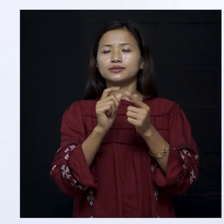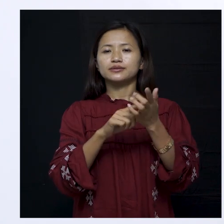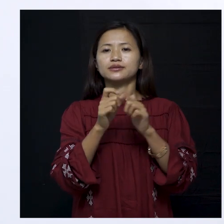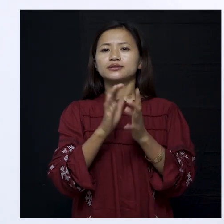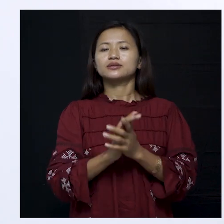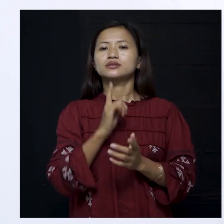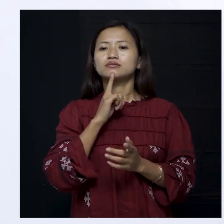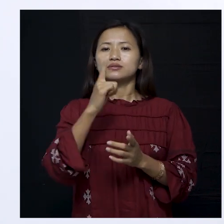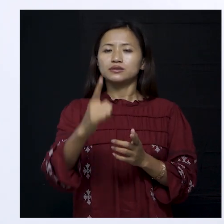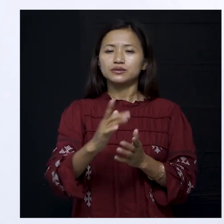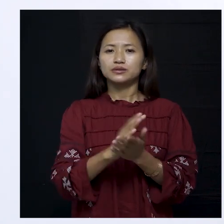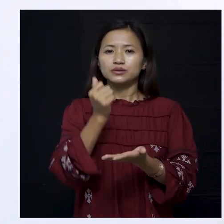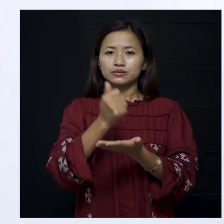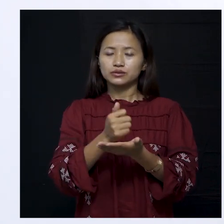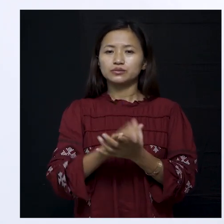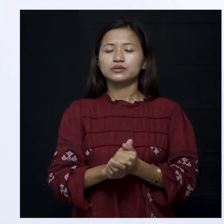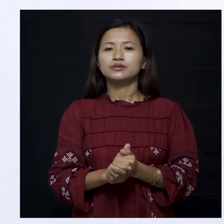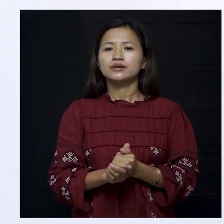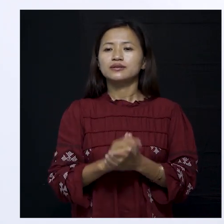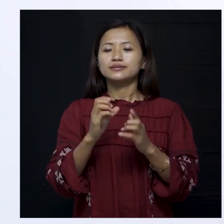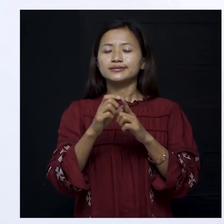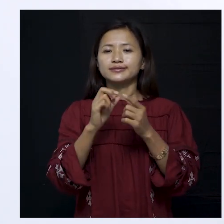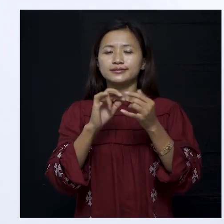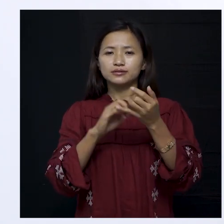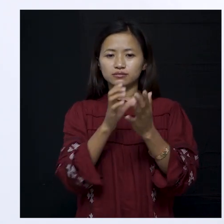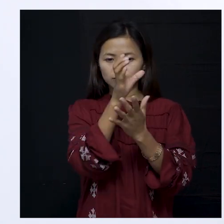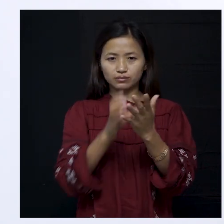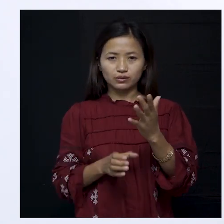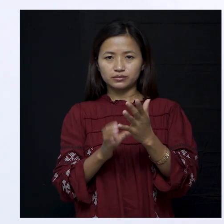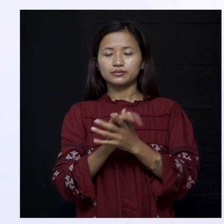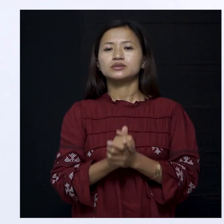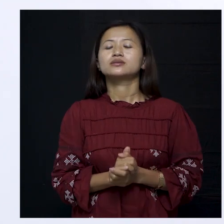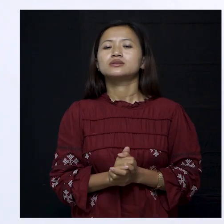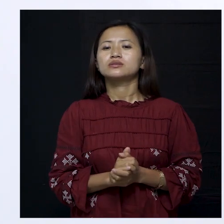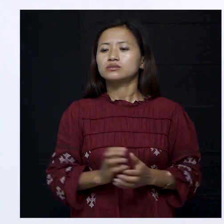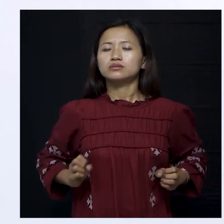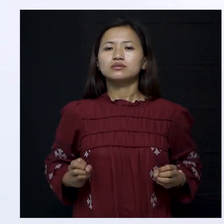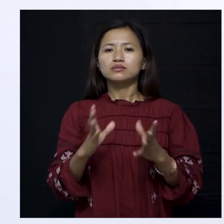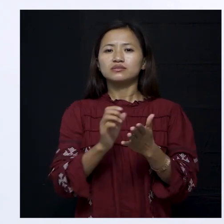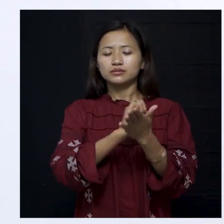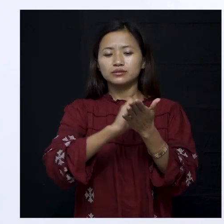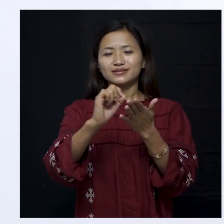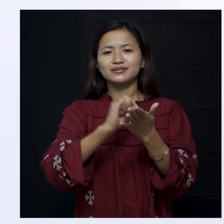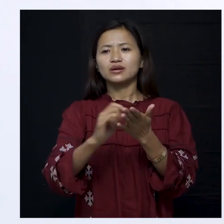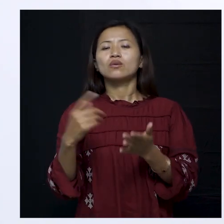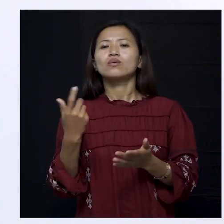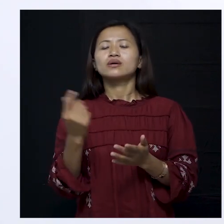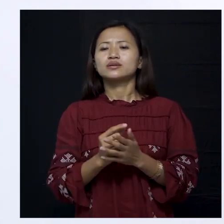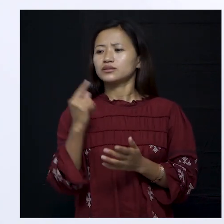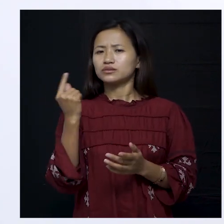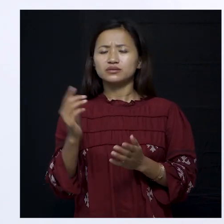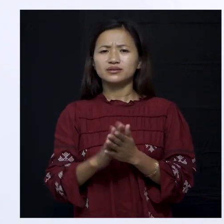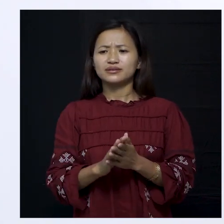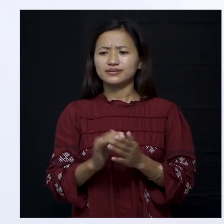be the description of what social media is. Do not start writing what are the uses, what are the ill